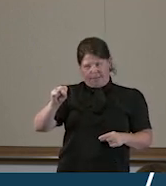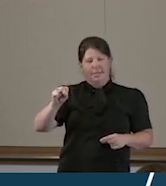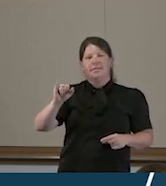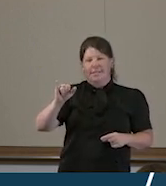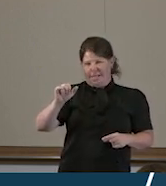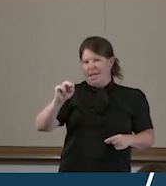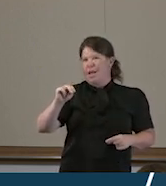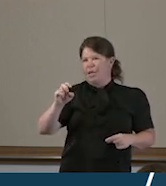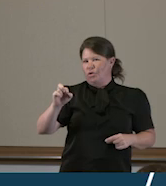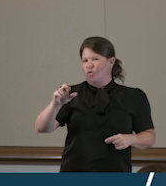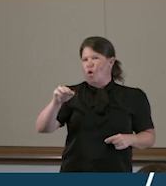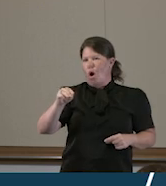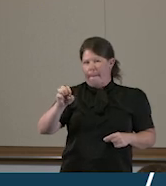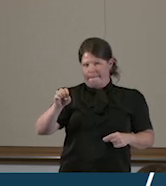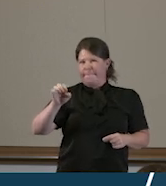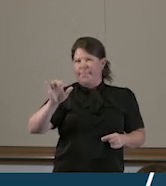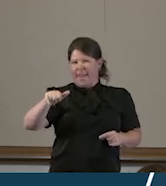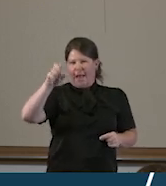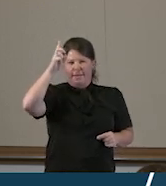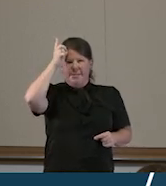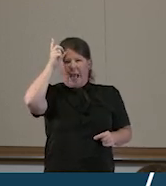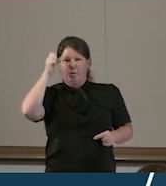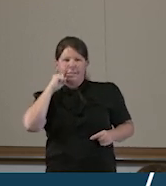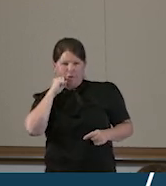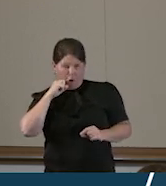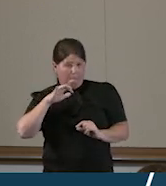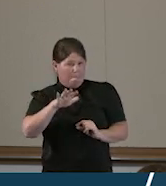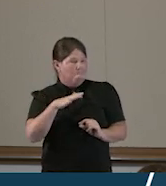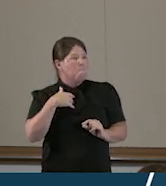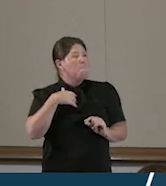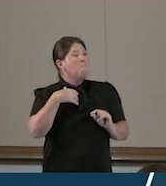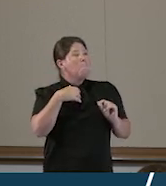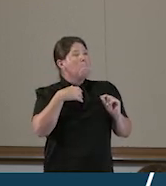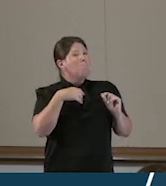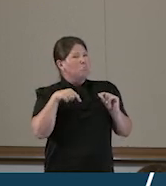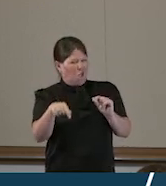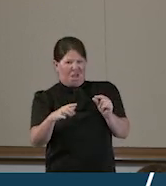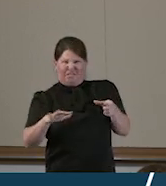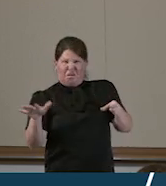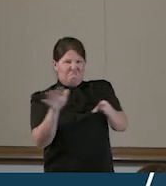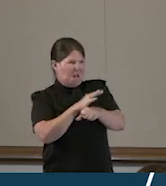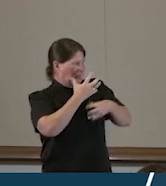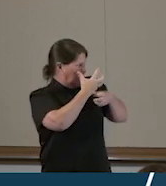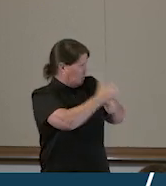and we try to, guide her in her decision making. But